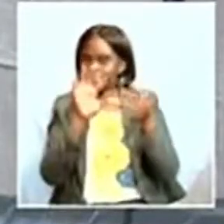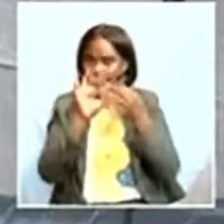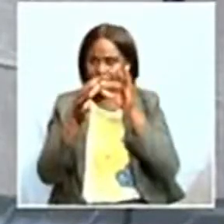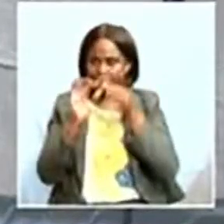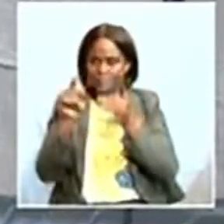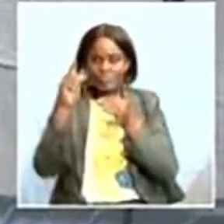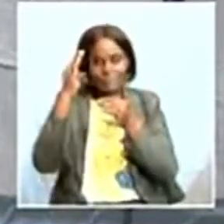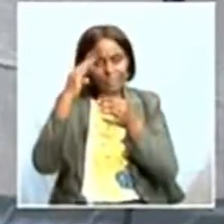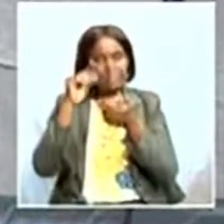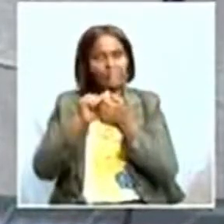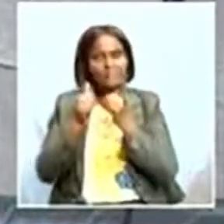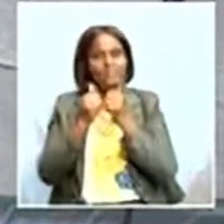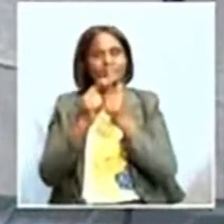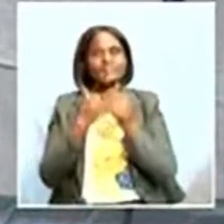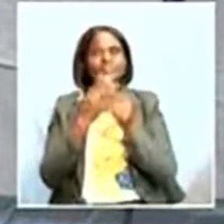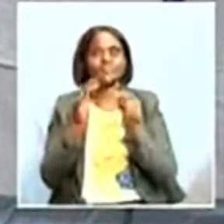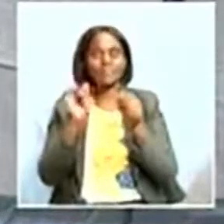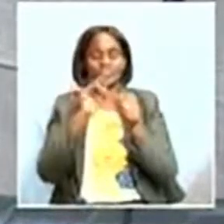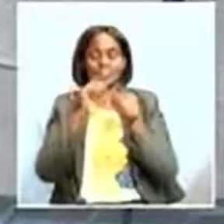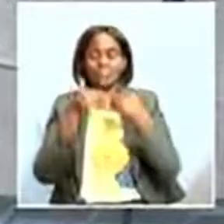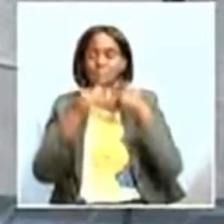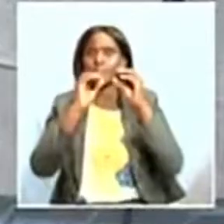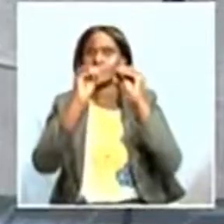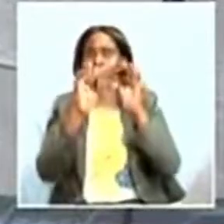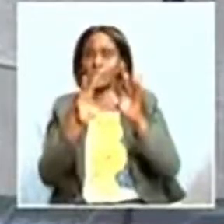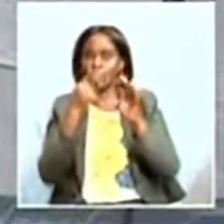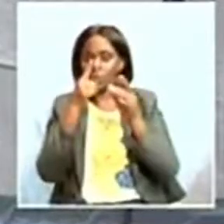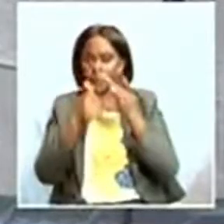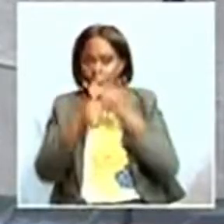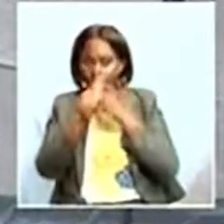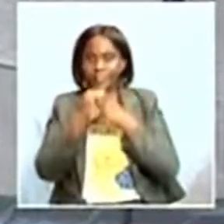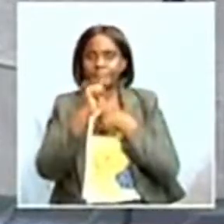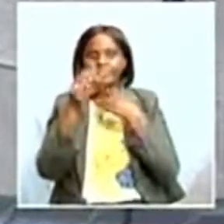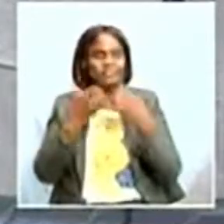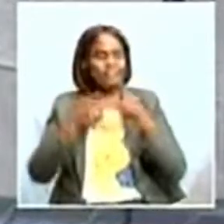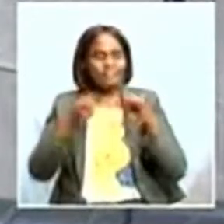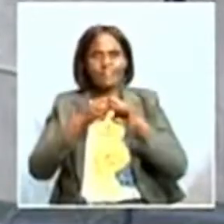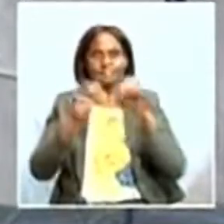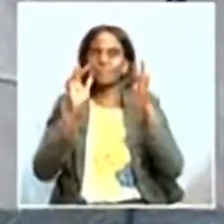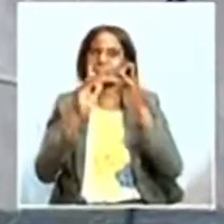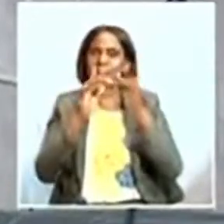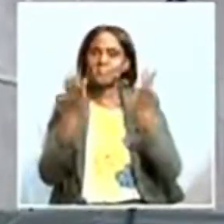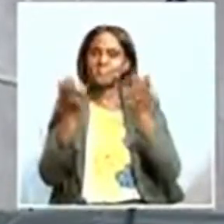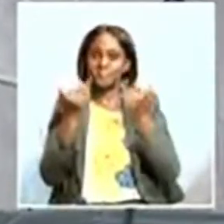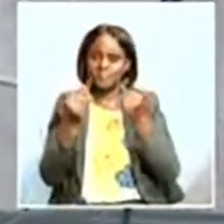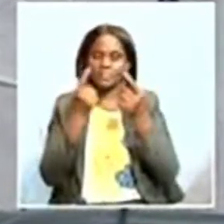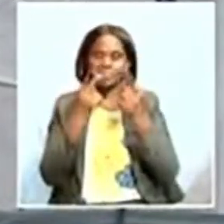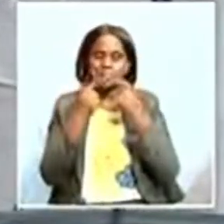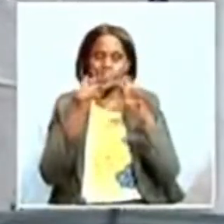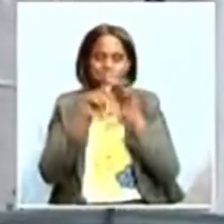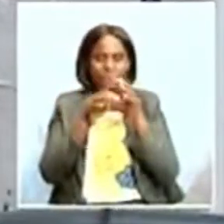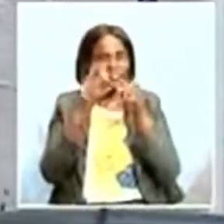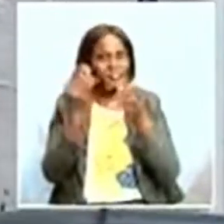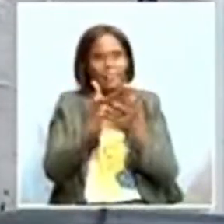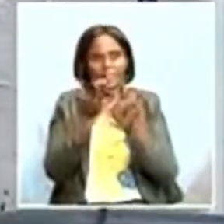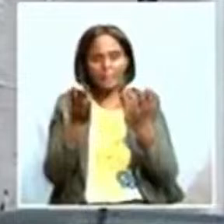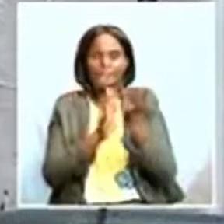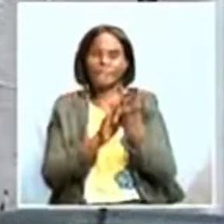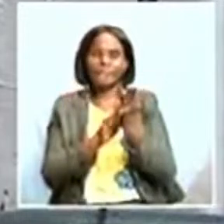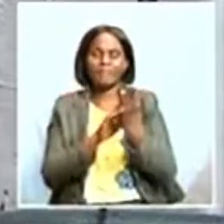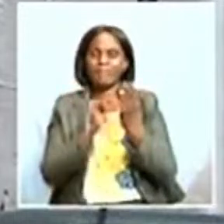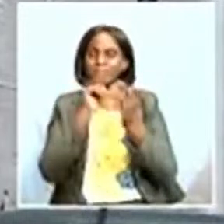connectivity. There are teachers who are not even online as we speak in most of the schools.